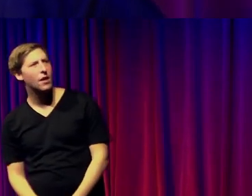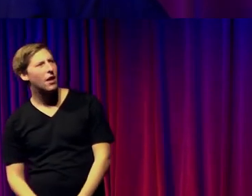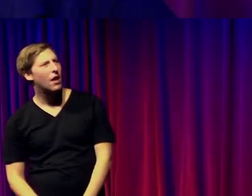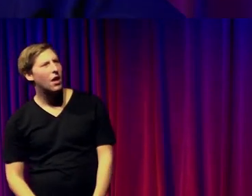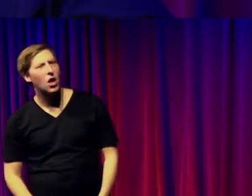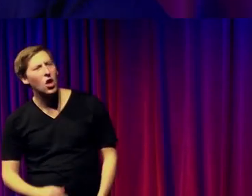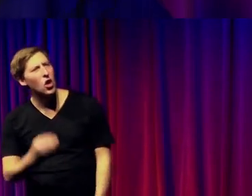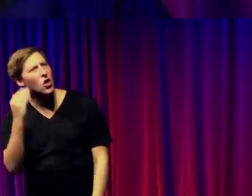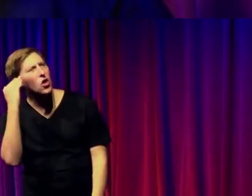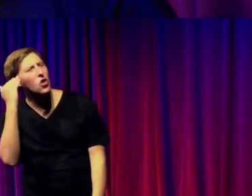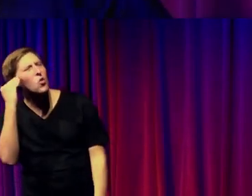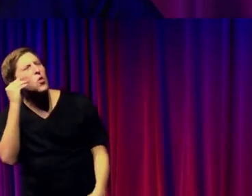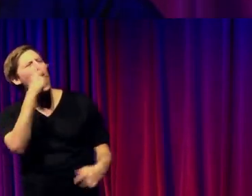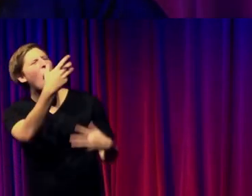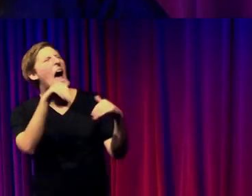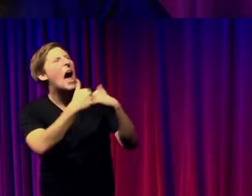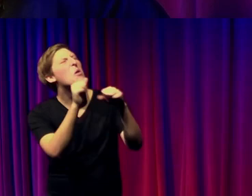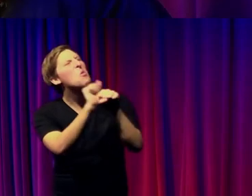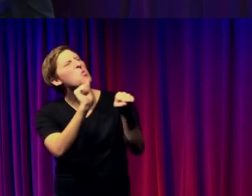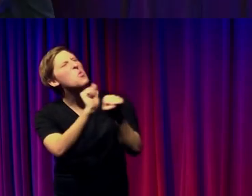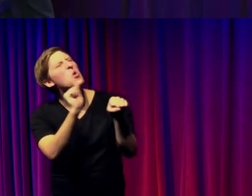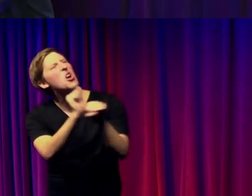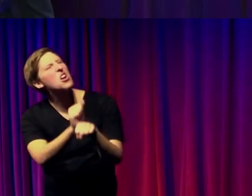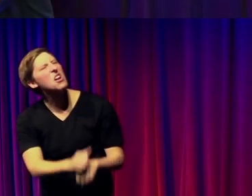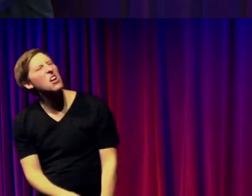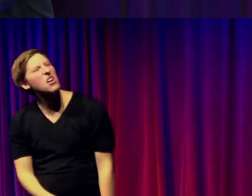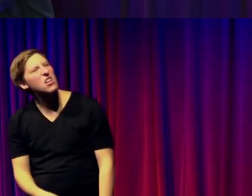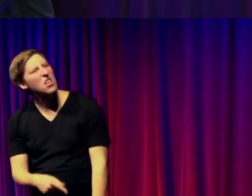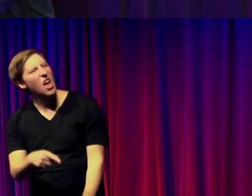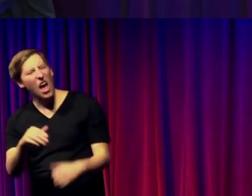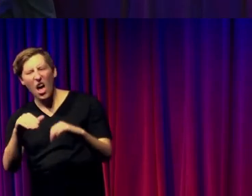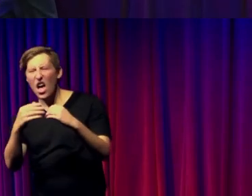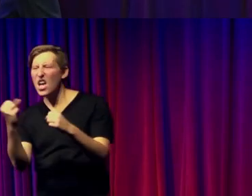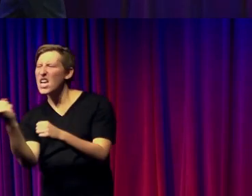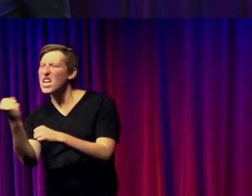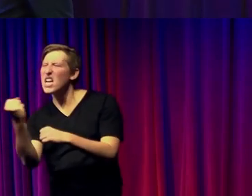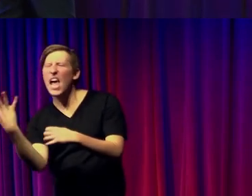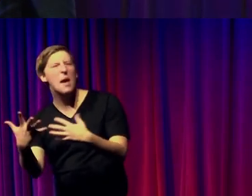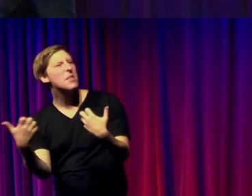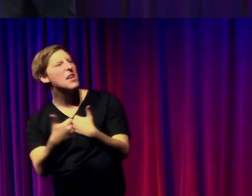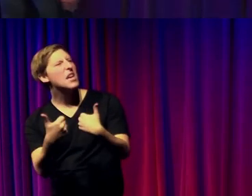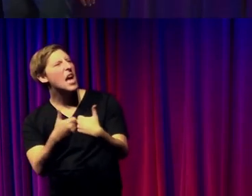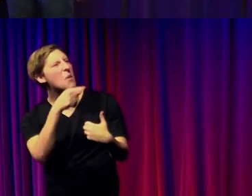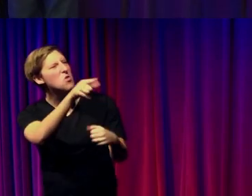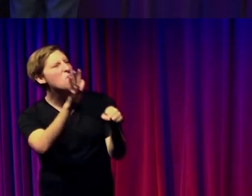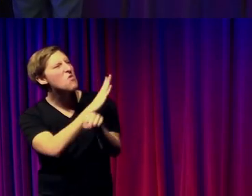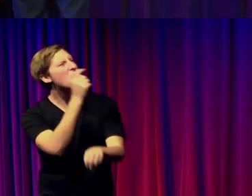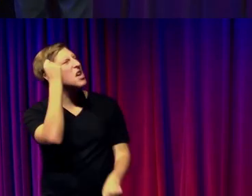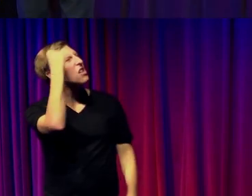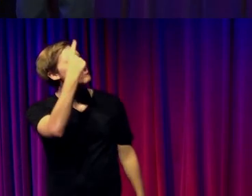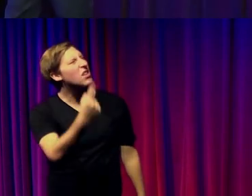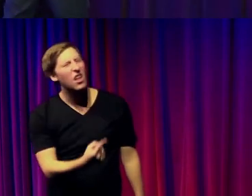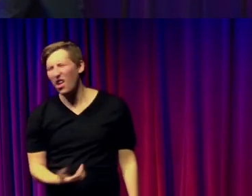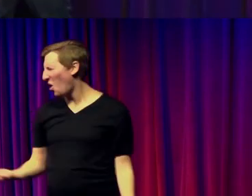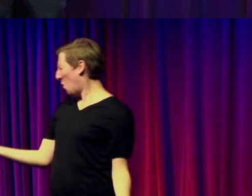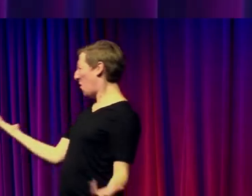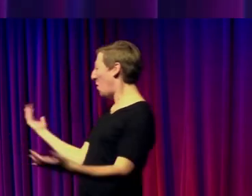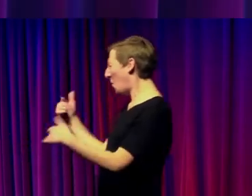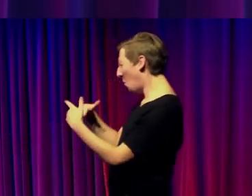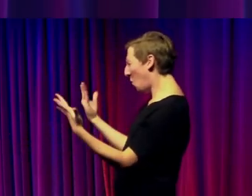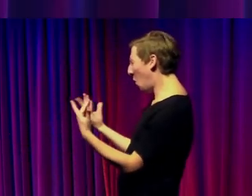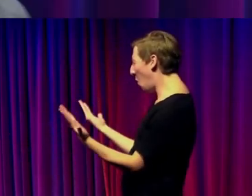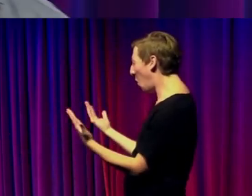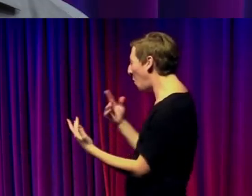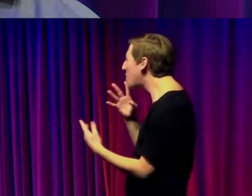bet? It's part of the game with the dice, it's a real thing! I don't know!